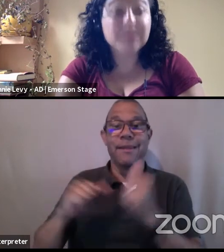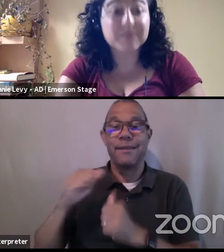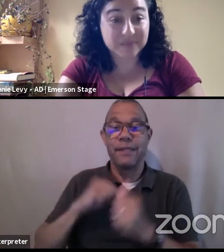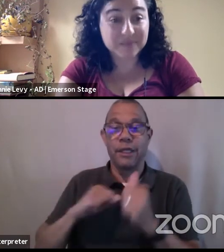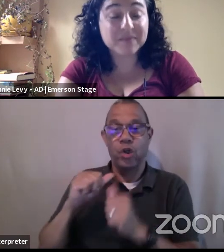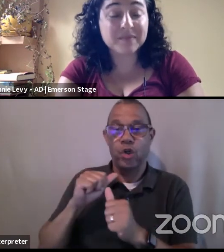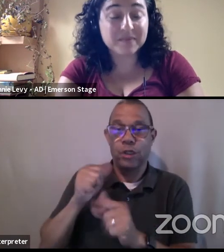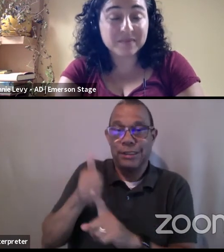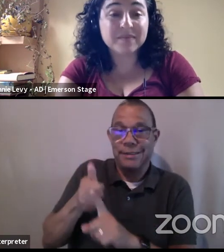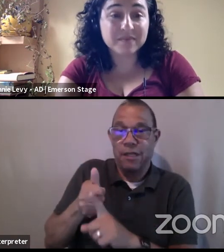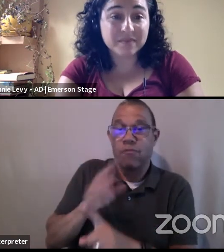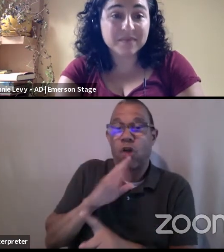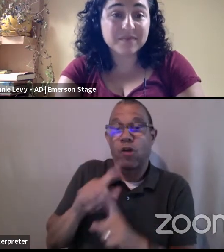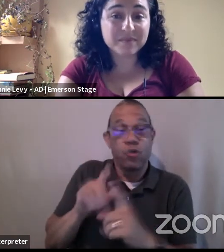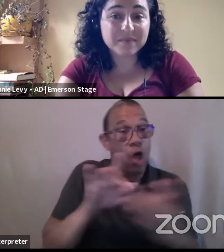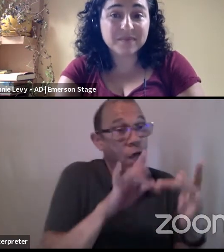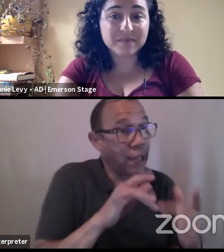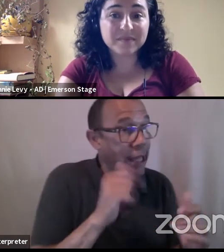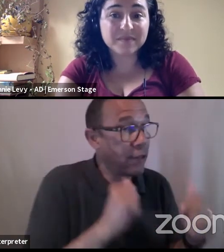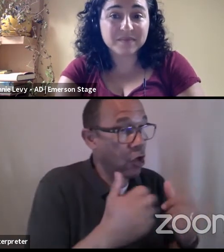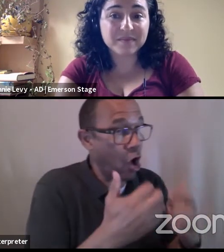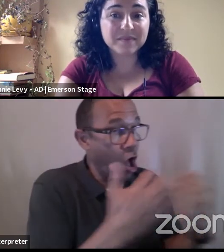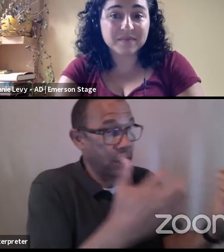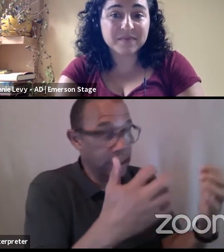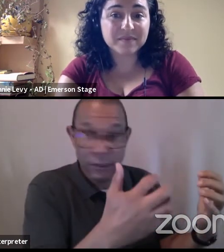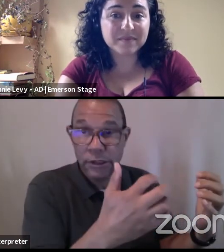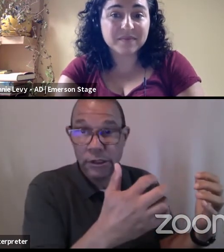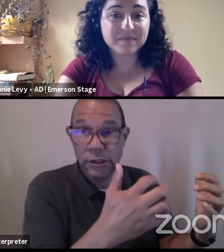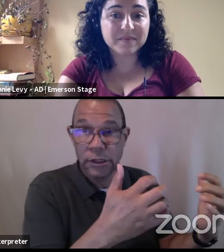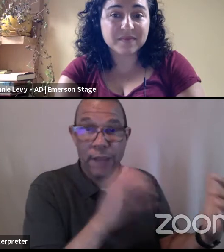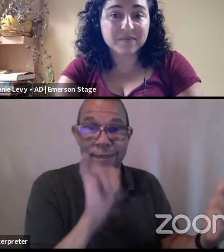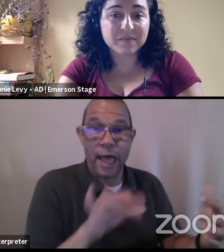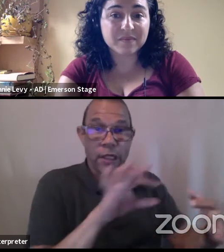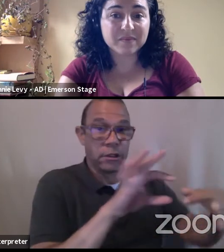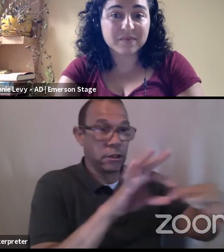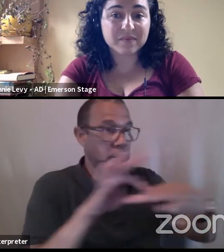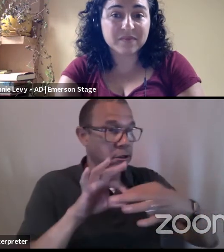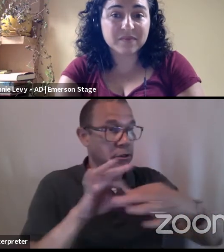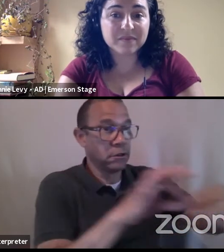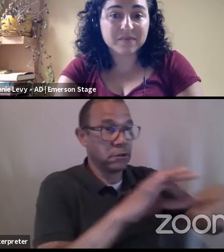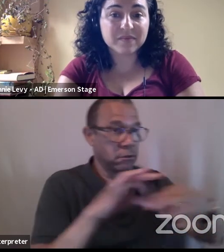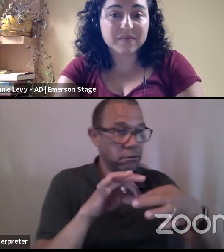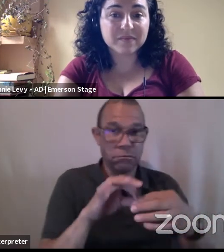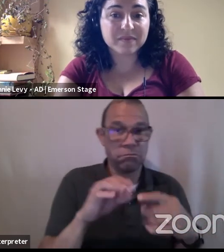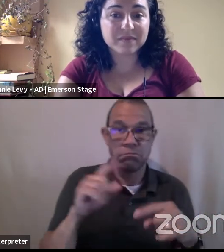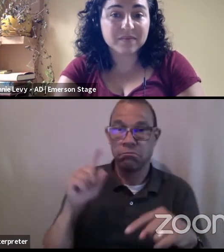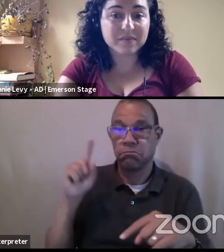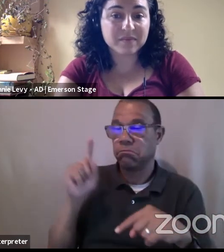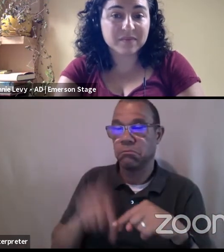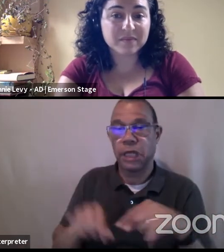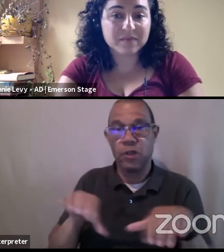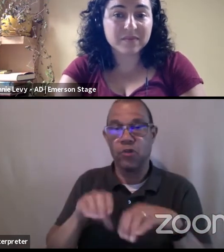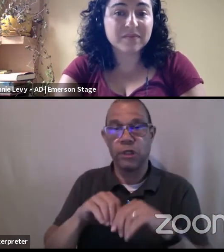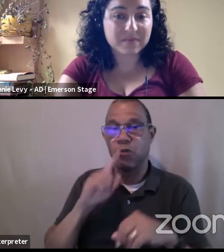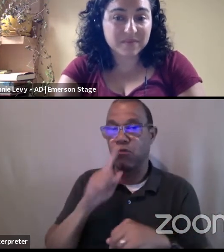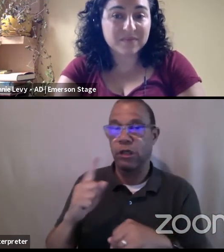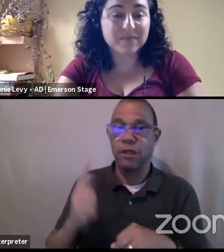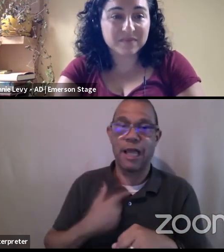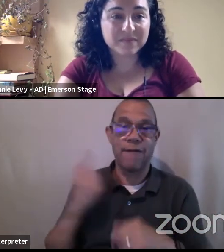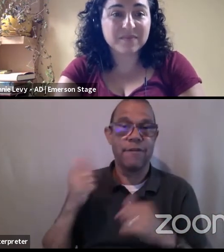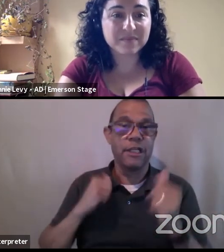audience, uh, in a, uh, in a way that cannot be, uh, done, uh, in a real theater. So